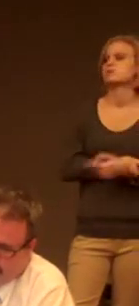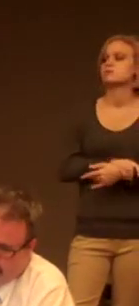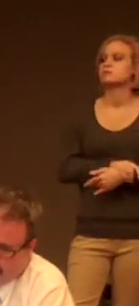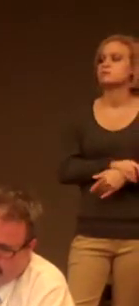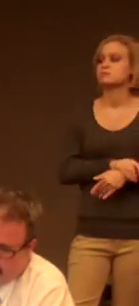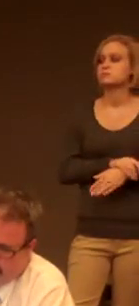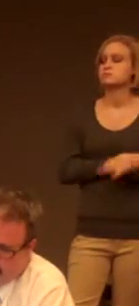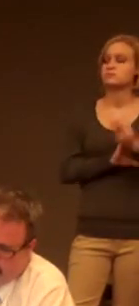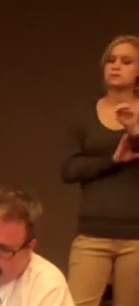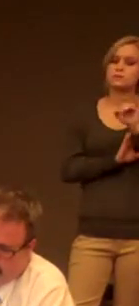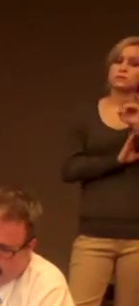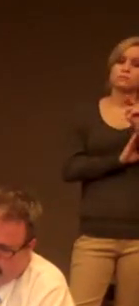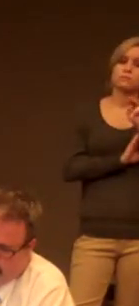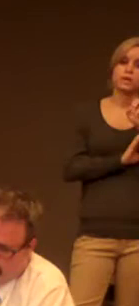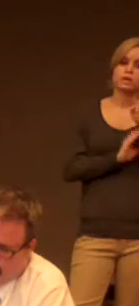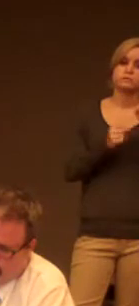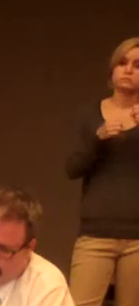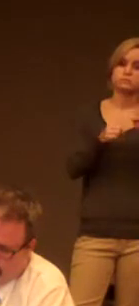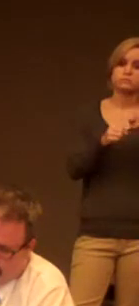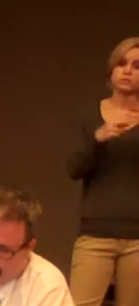Okay. Main Street Bridge.